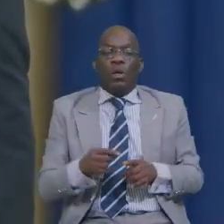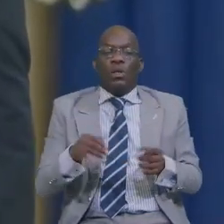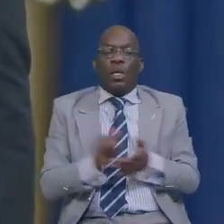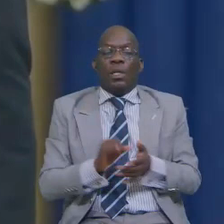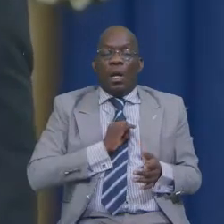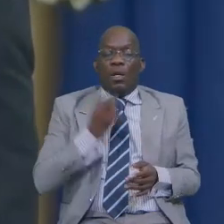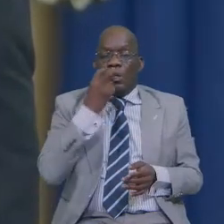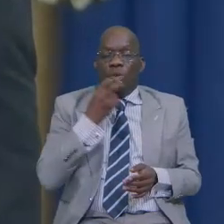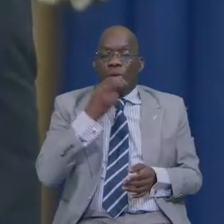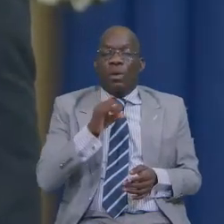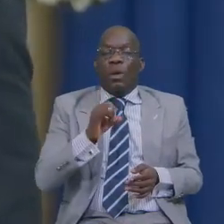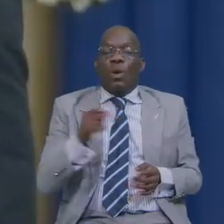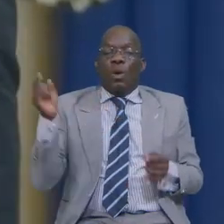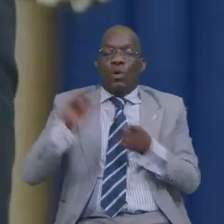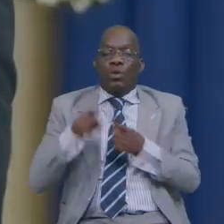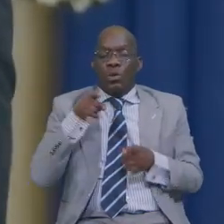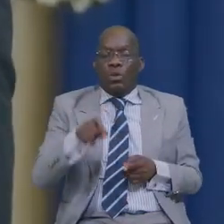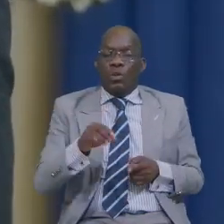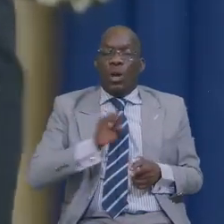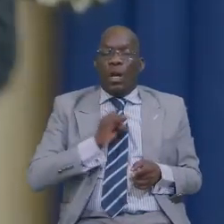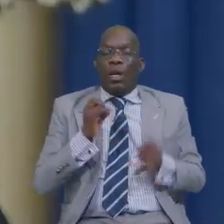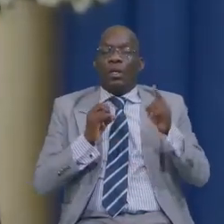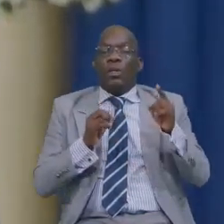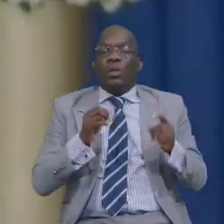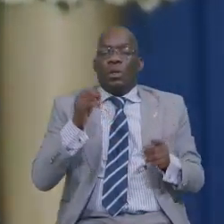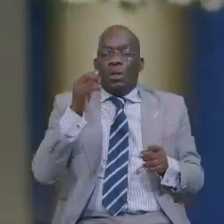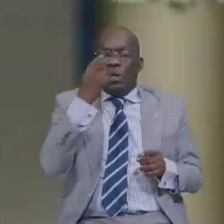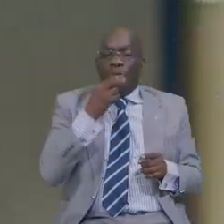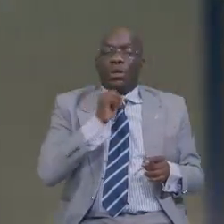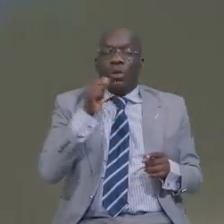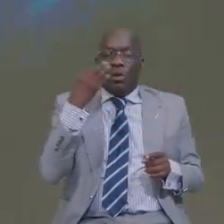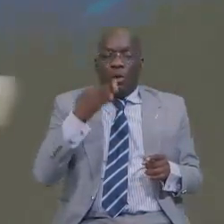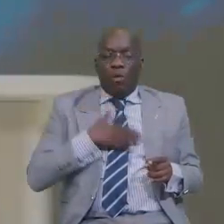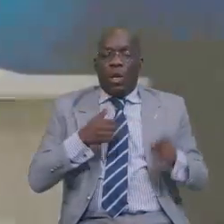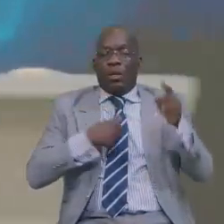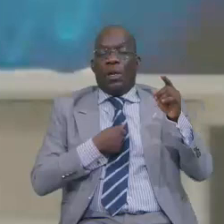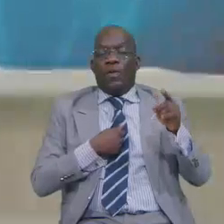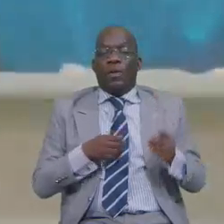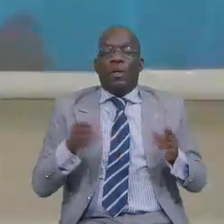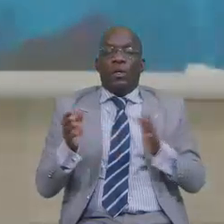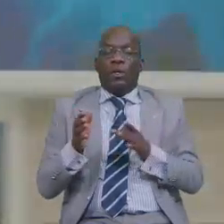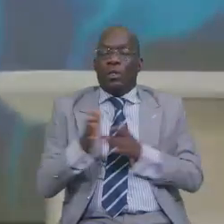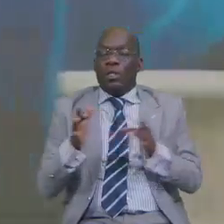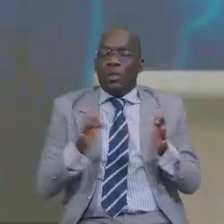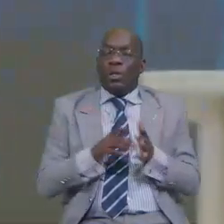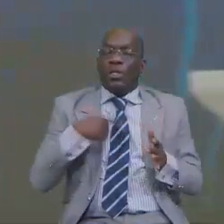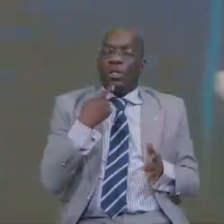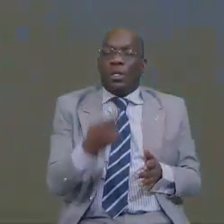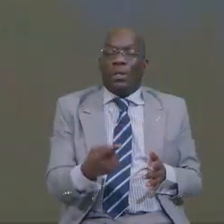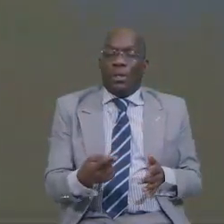speak not of myself. Look at what Jesus is telling us. He's training